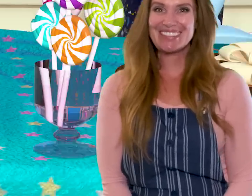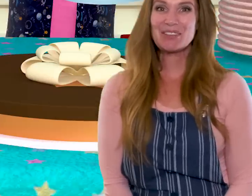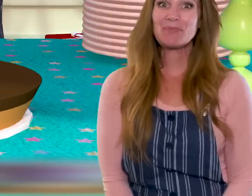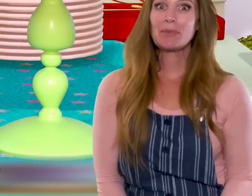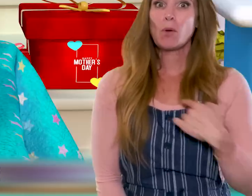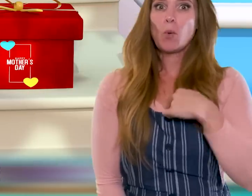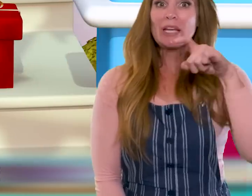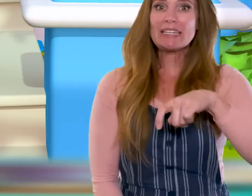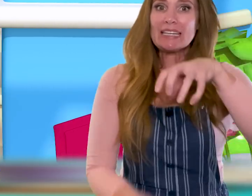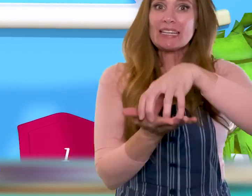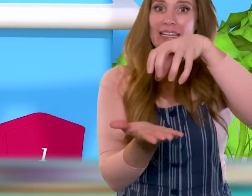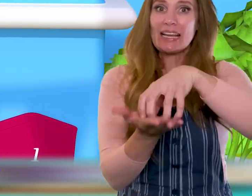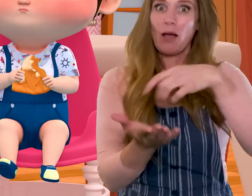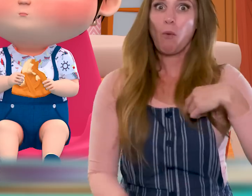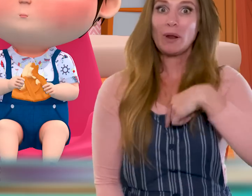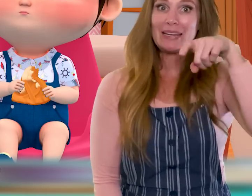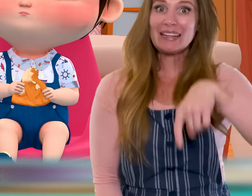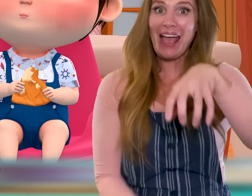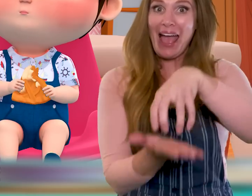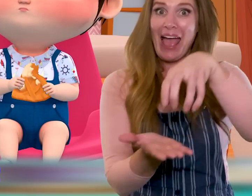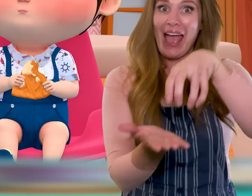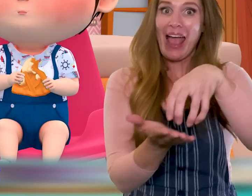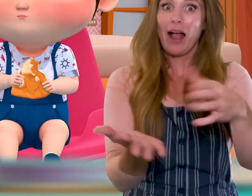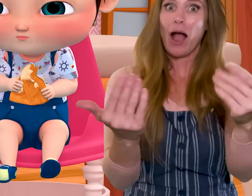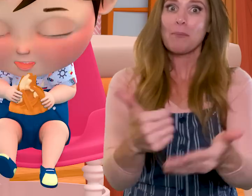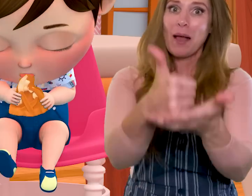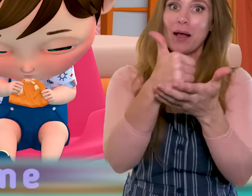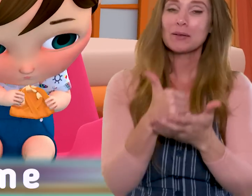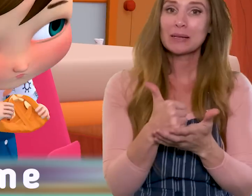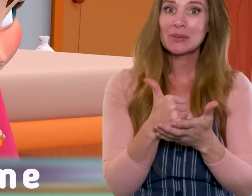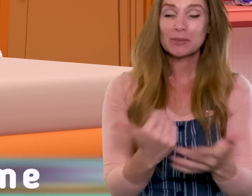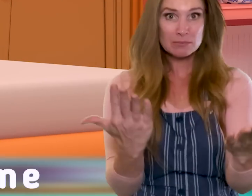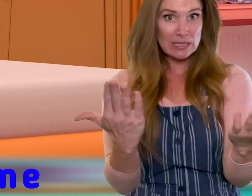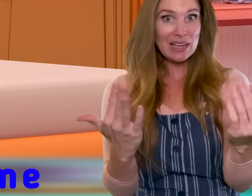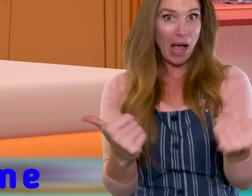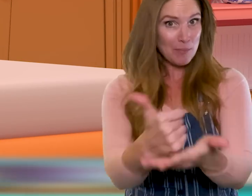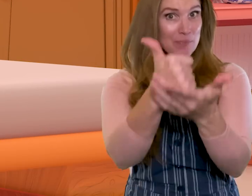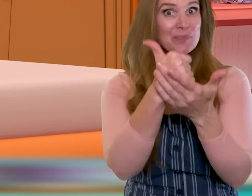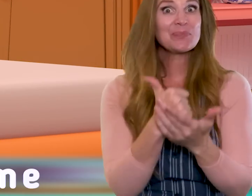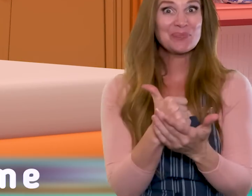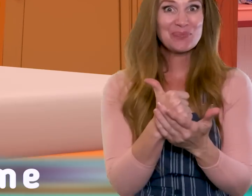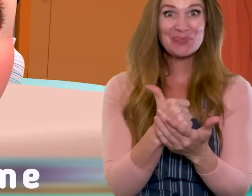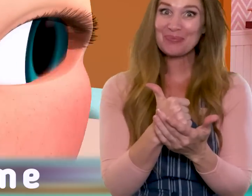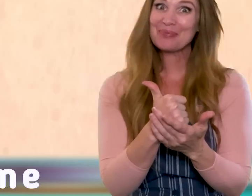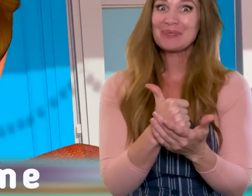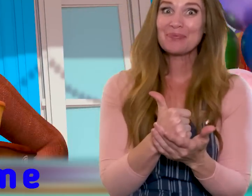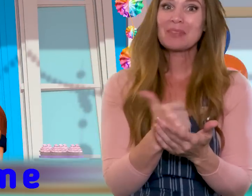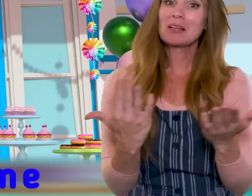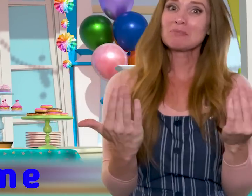Day we need a cake we need a cake come help me come help